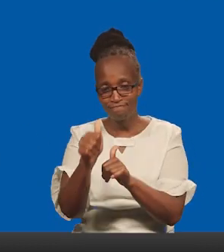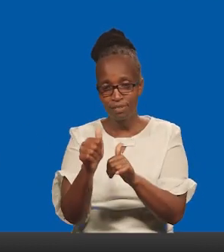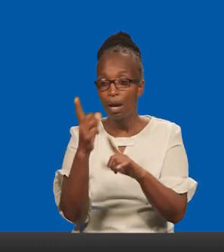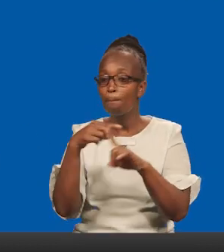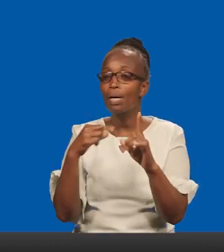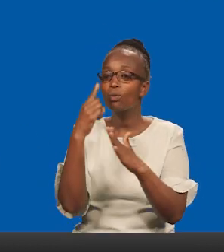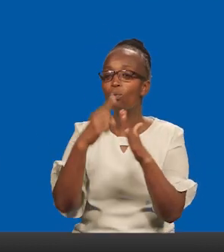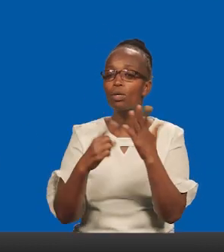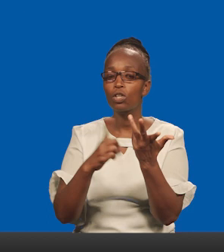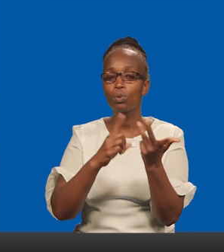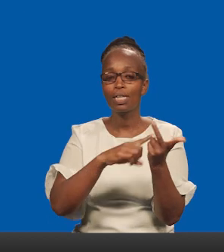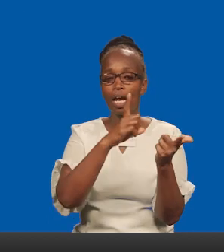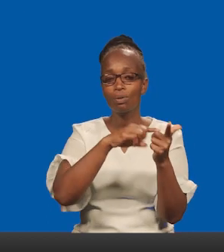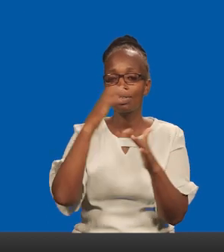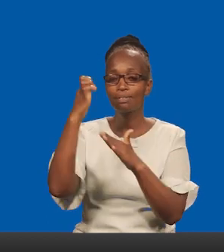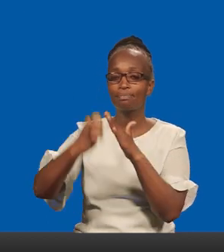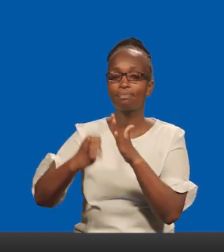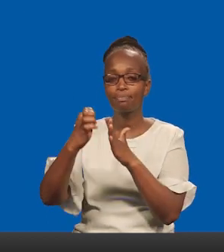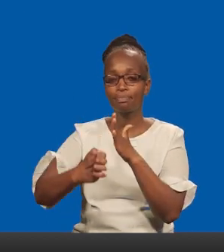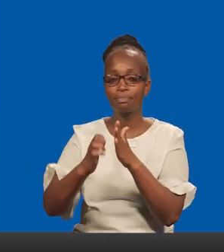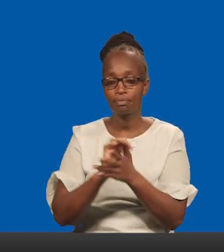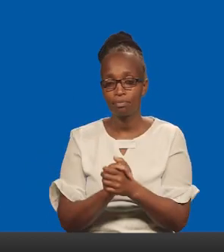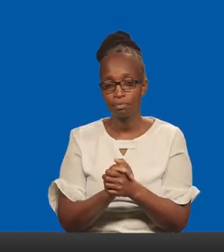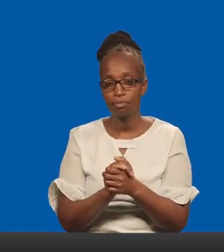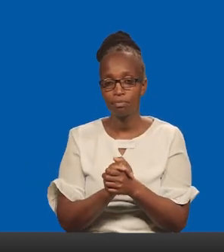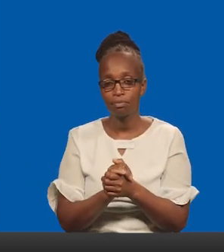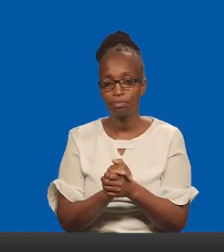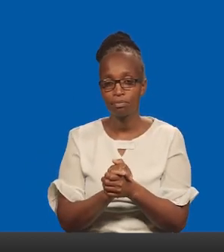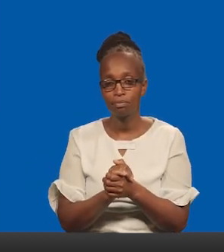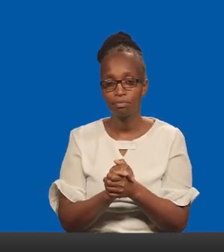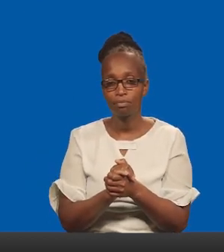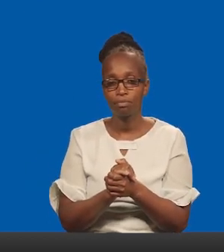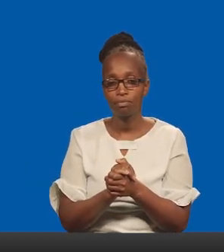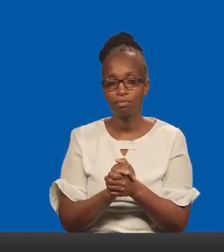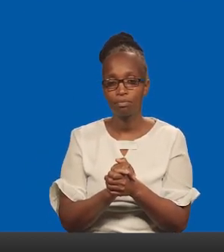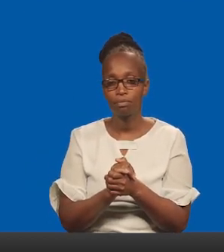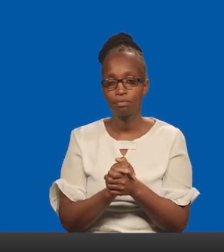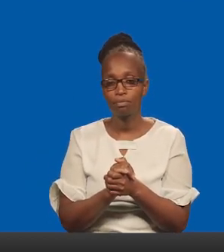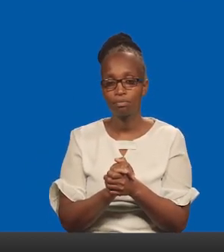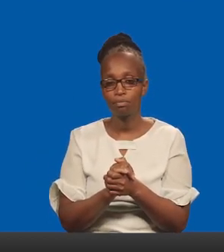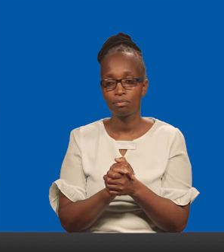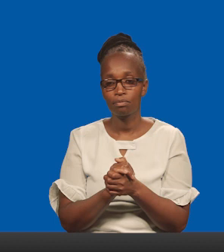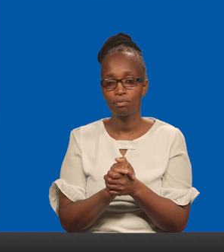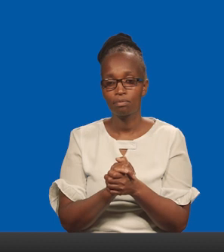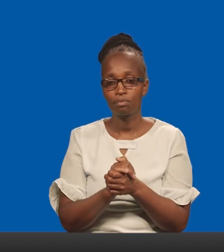you either hit too short or you hit too far. But what counts at the end of the day